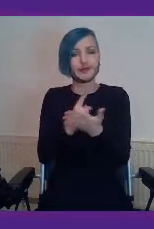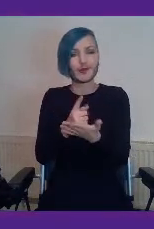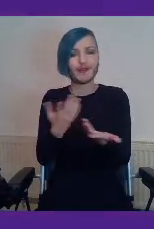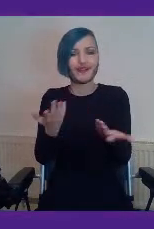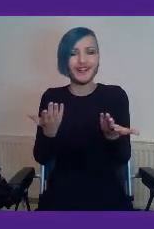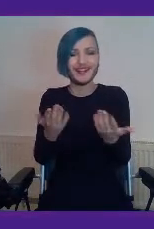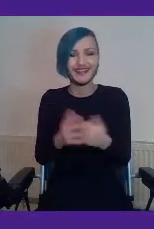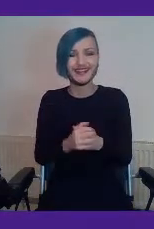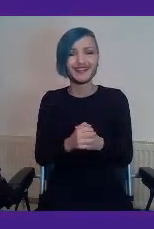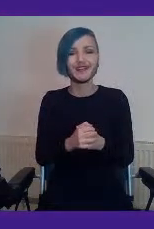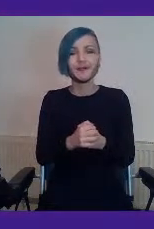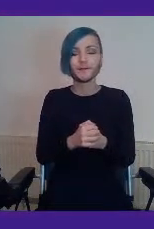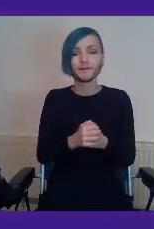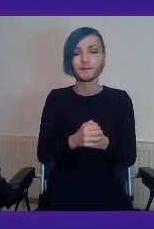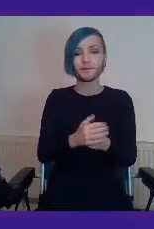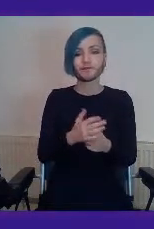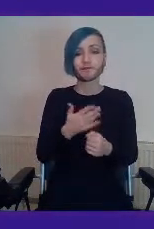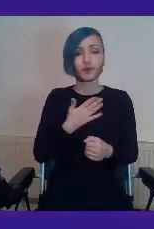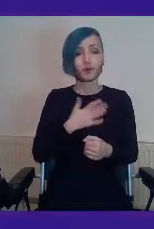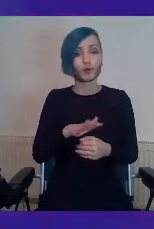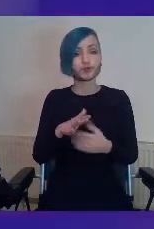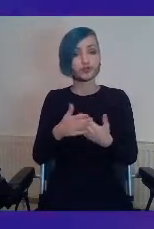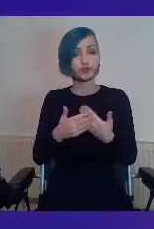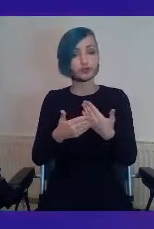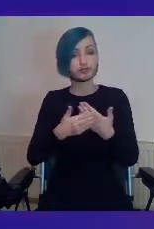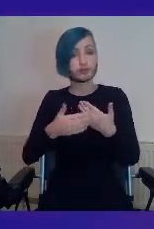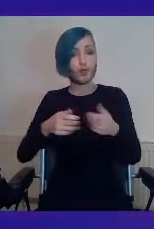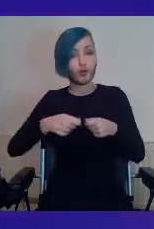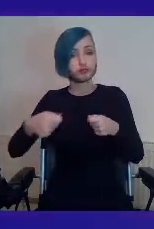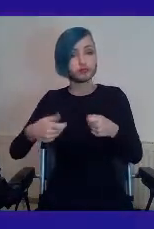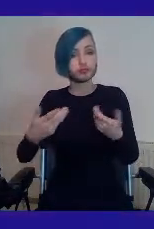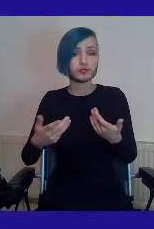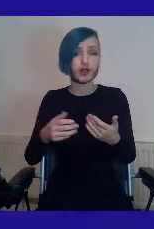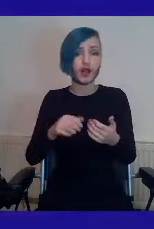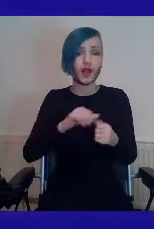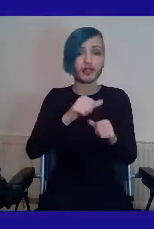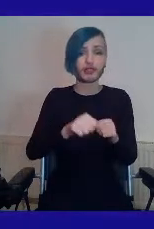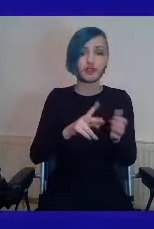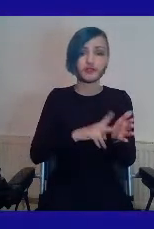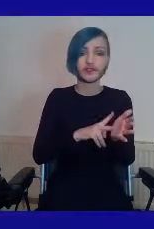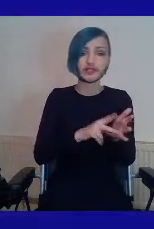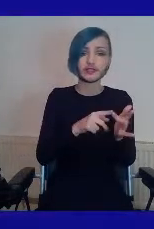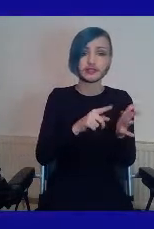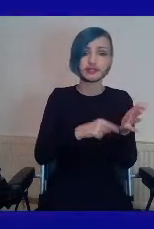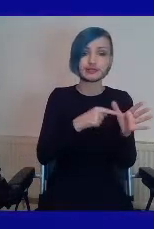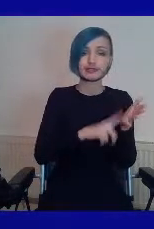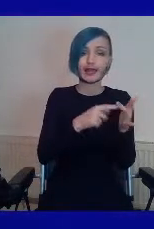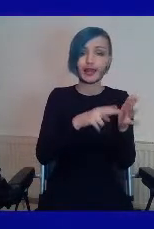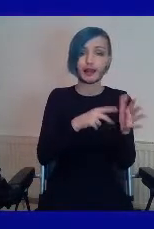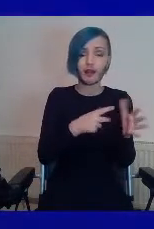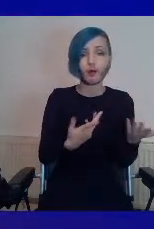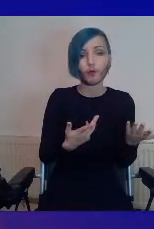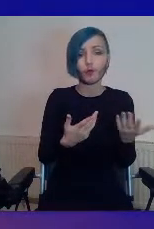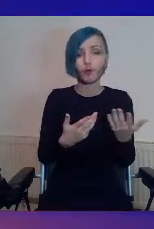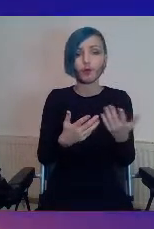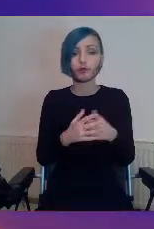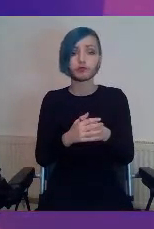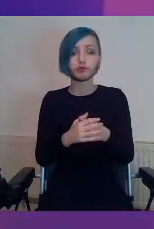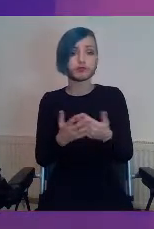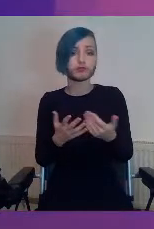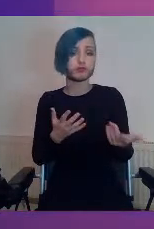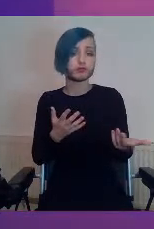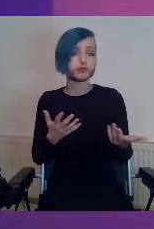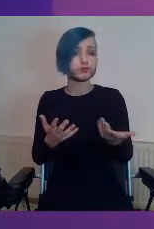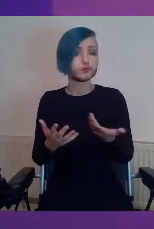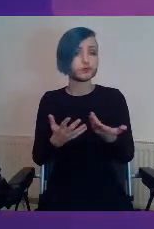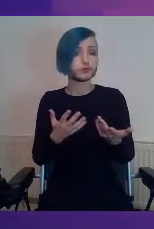Ella. Do you want to speak on that first, and then Vitalina, yourself as well, give us some ideas of things that we could do to help you organize on